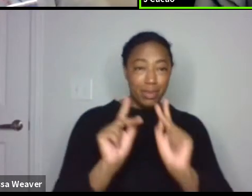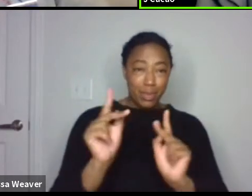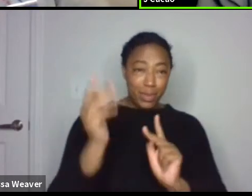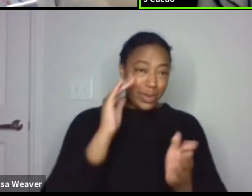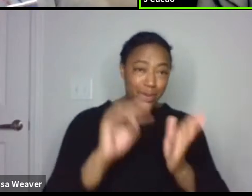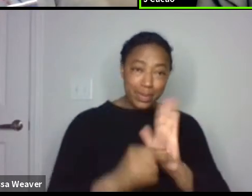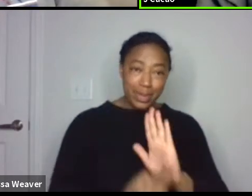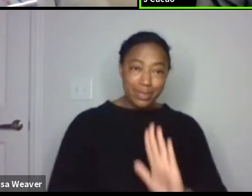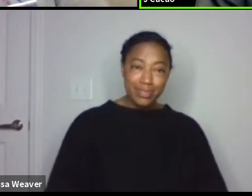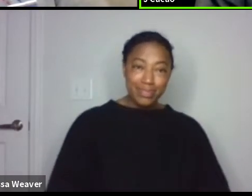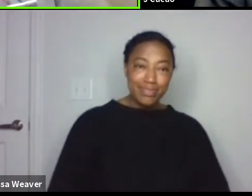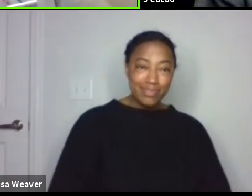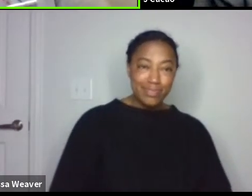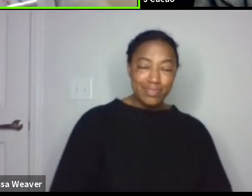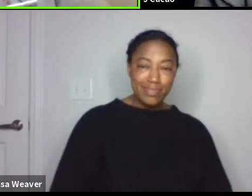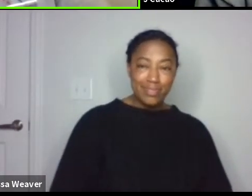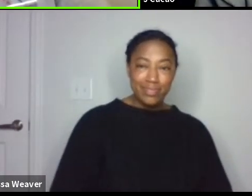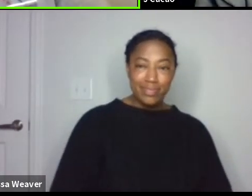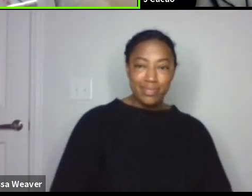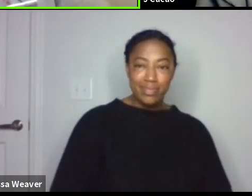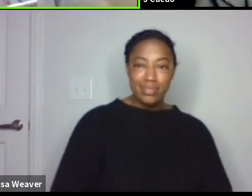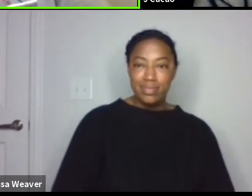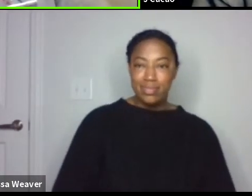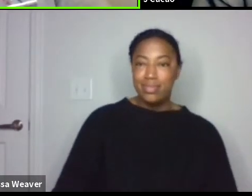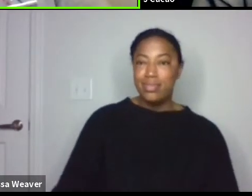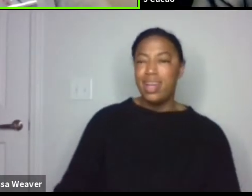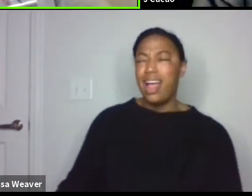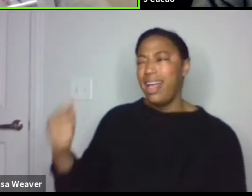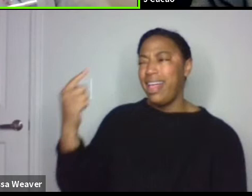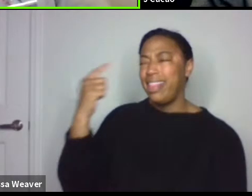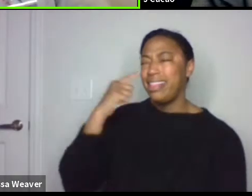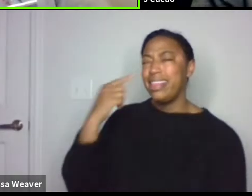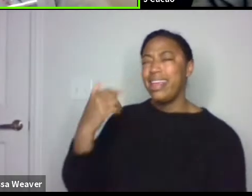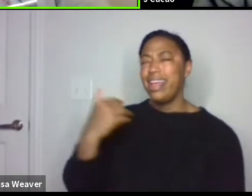mean? I'm gonna look up. I think I had